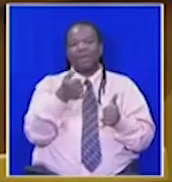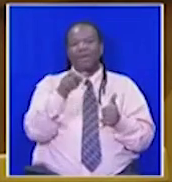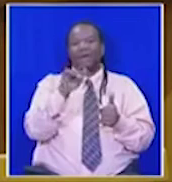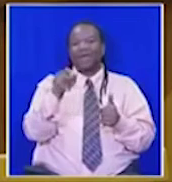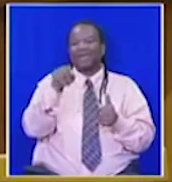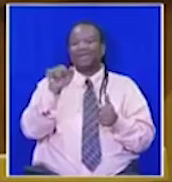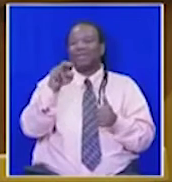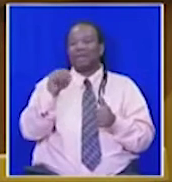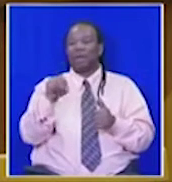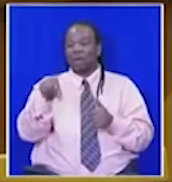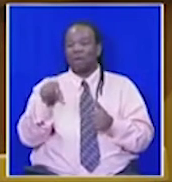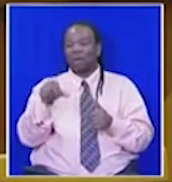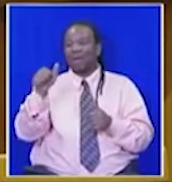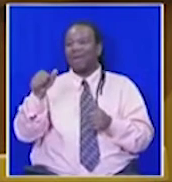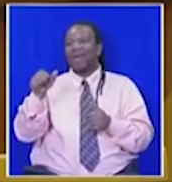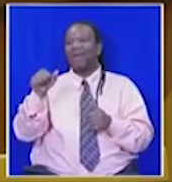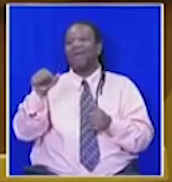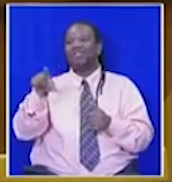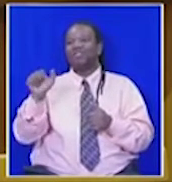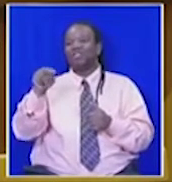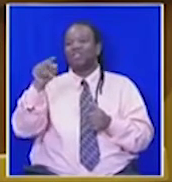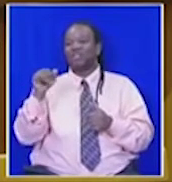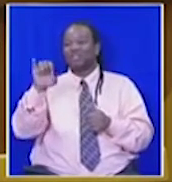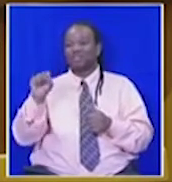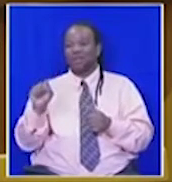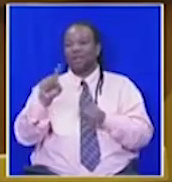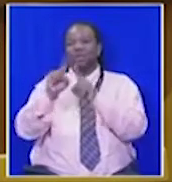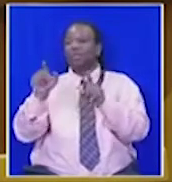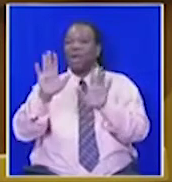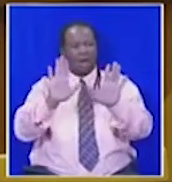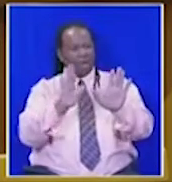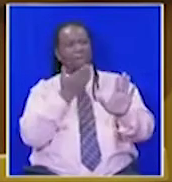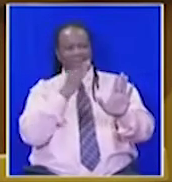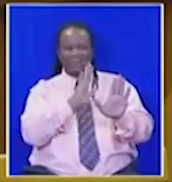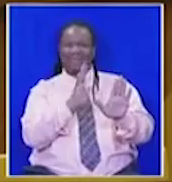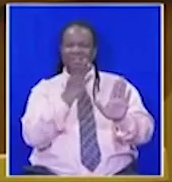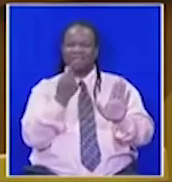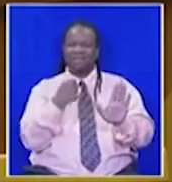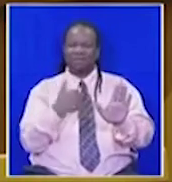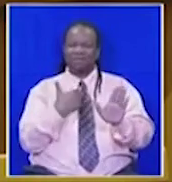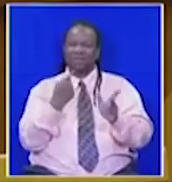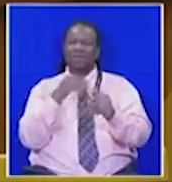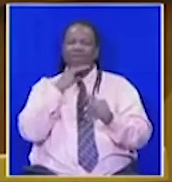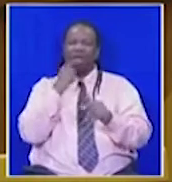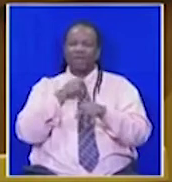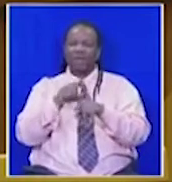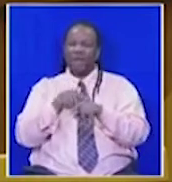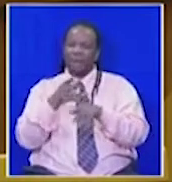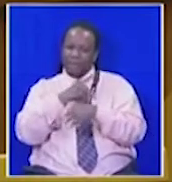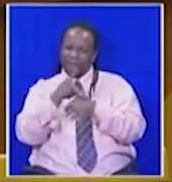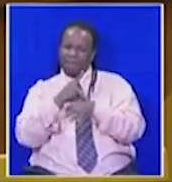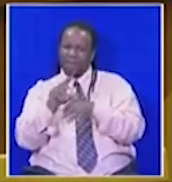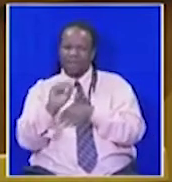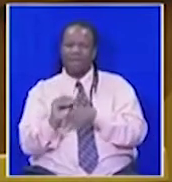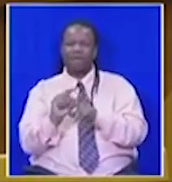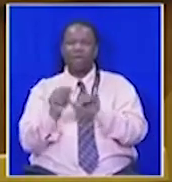time to get our plan to ignite growth going. It is we as the government and as the ANC that have been engaging